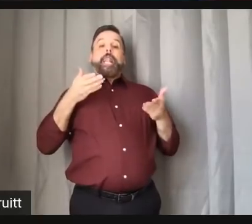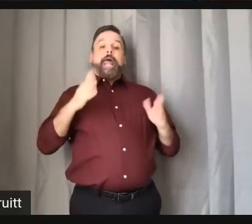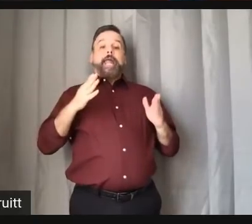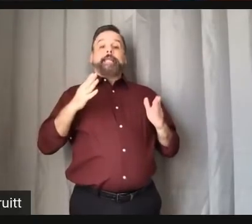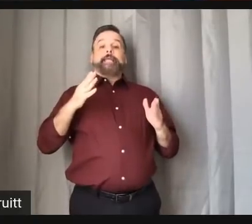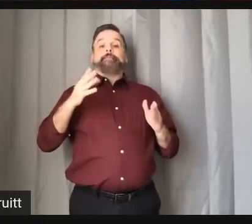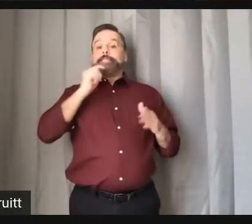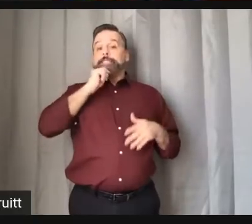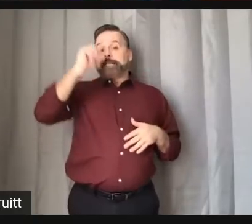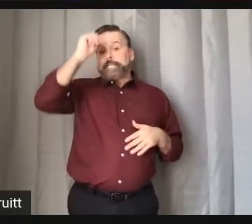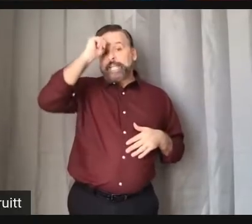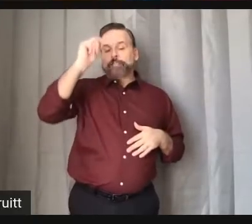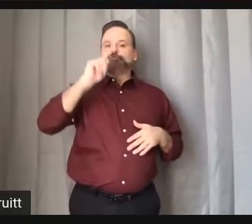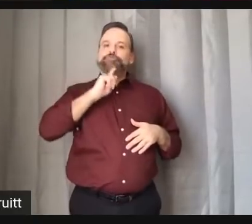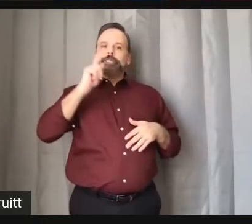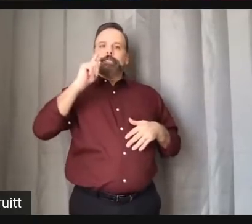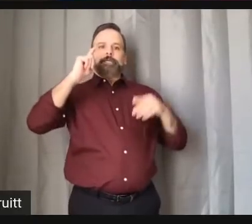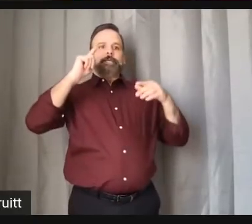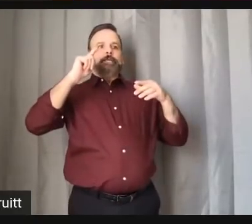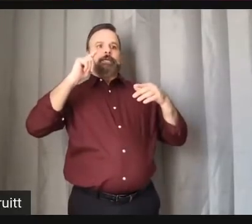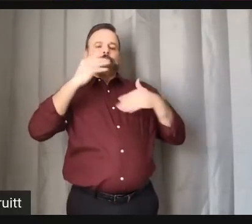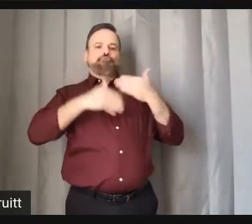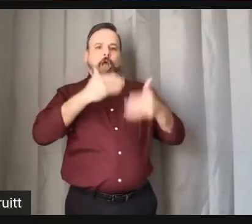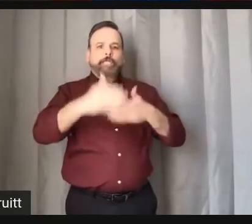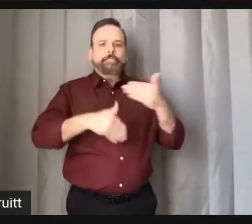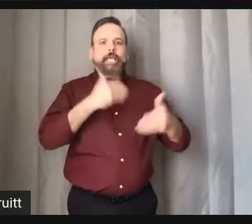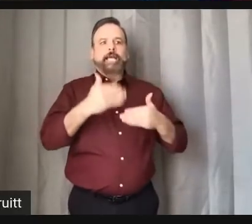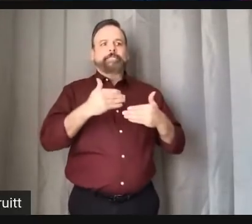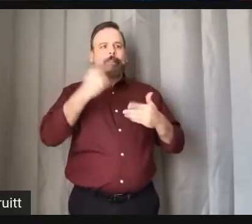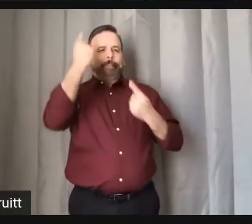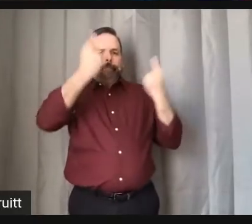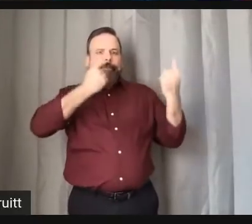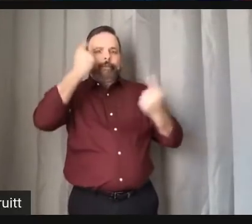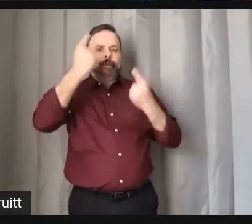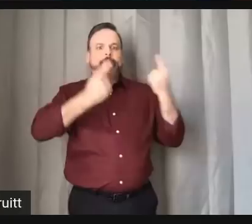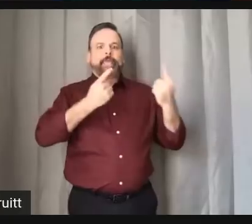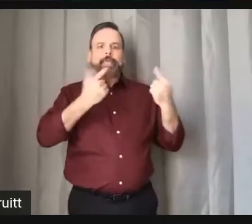and, you know, have moments, you know, in front of the mirror with each other.